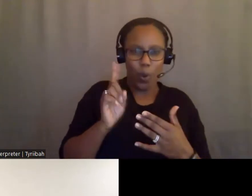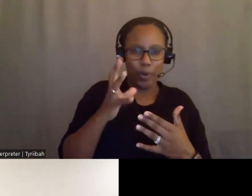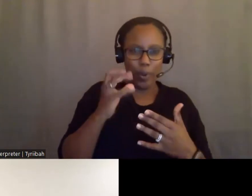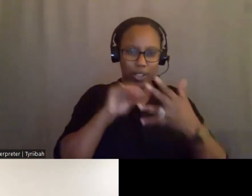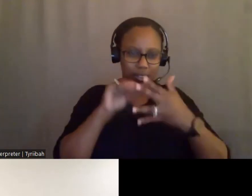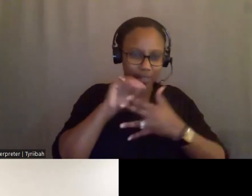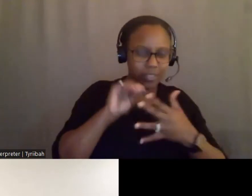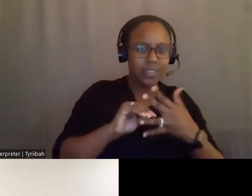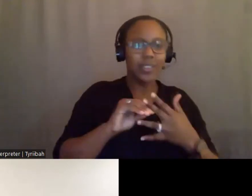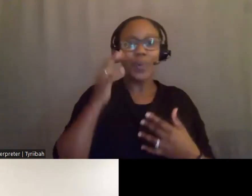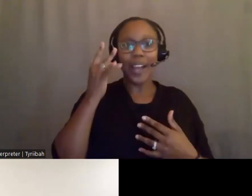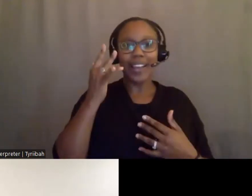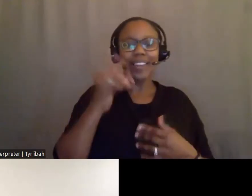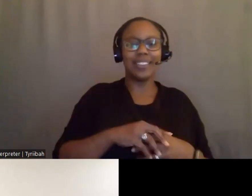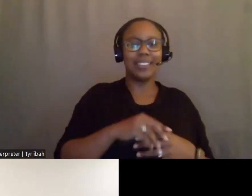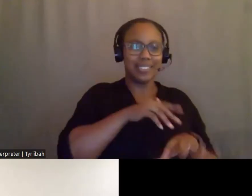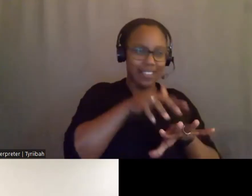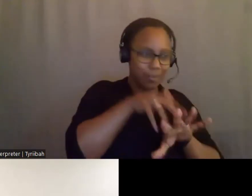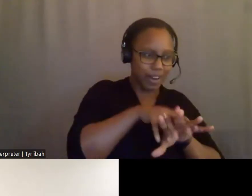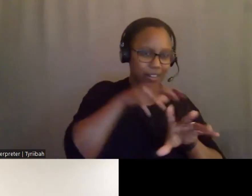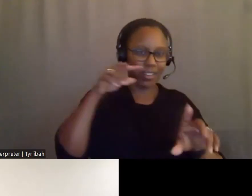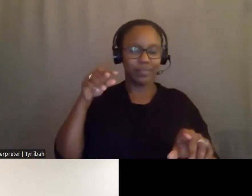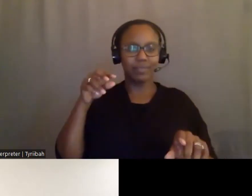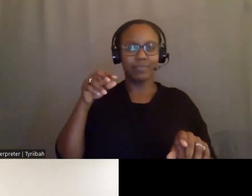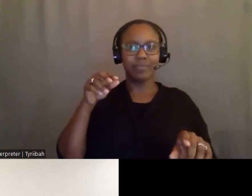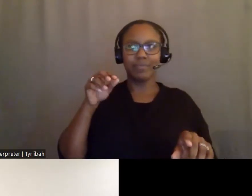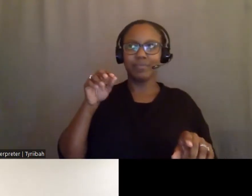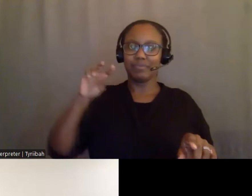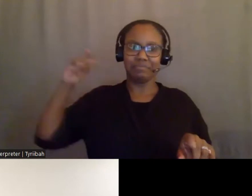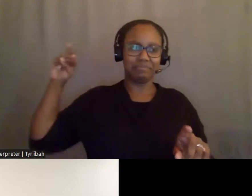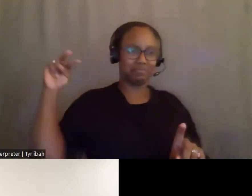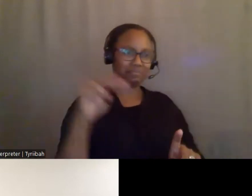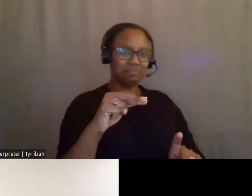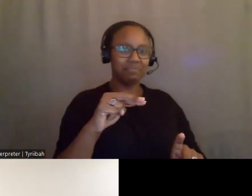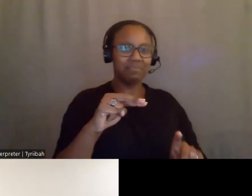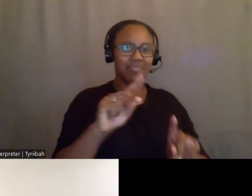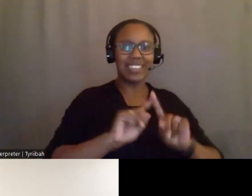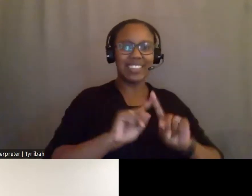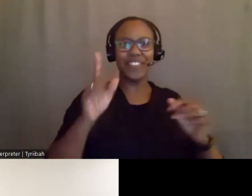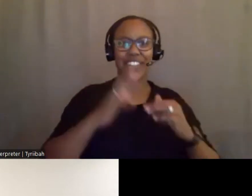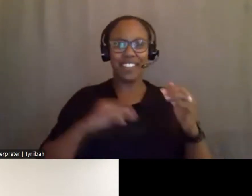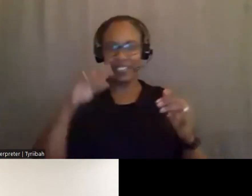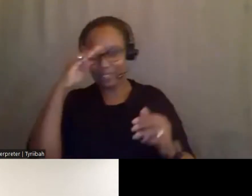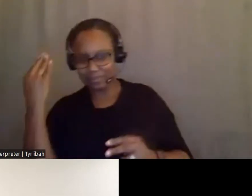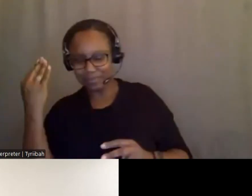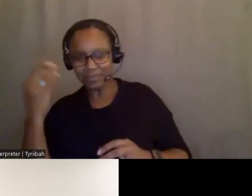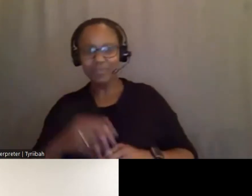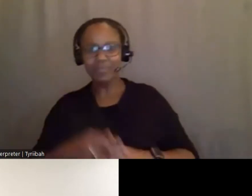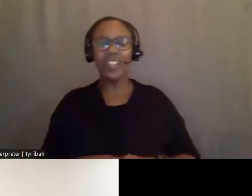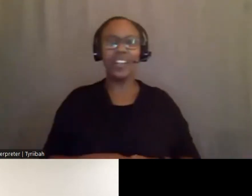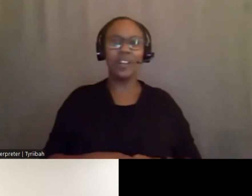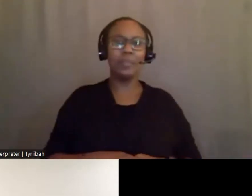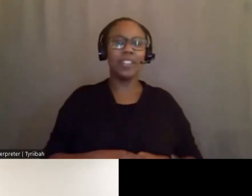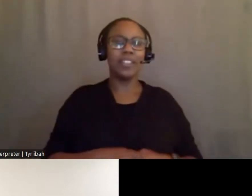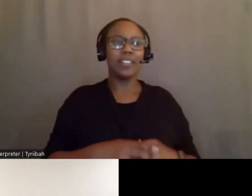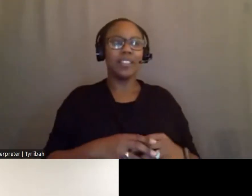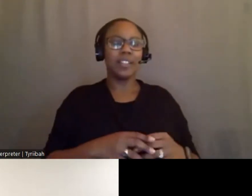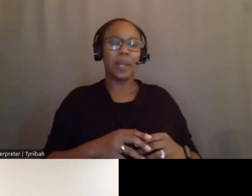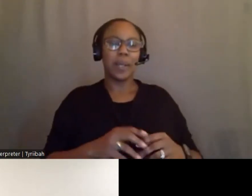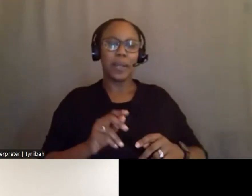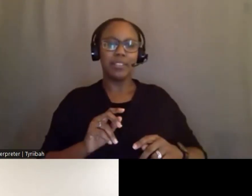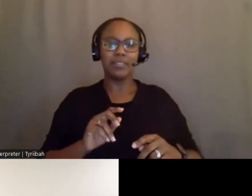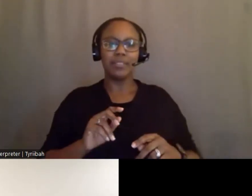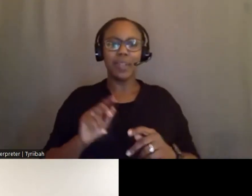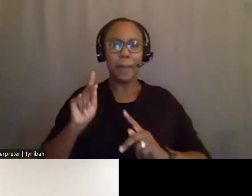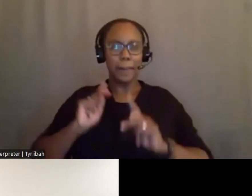people of African descent. Native people are looked at by founding fathers like Thomas Jefferson and George Washington as changeable,